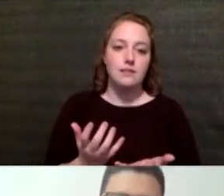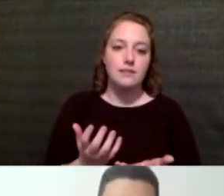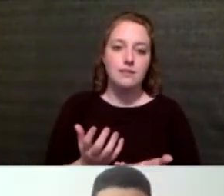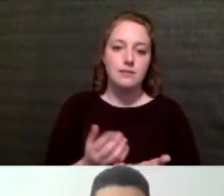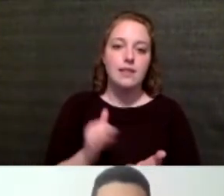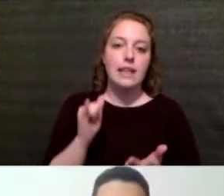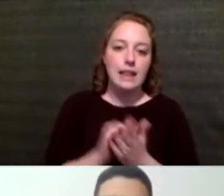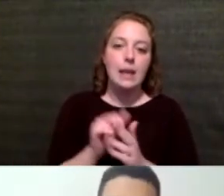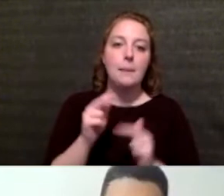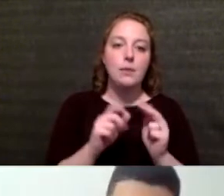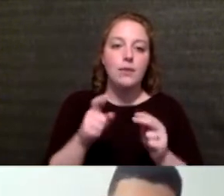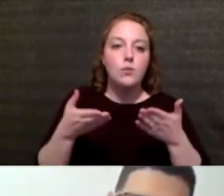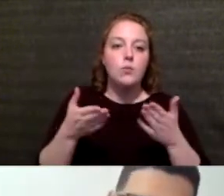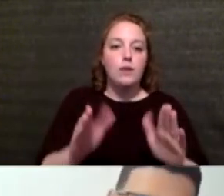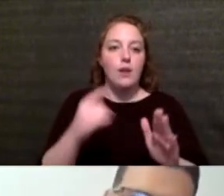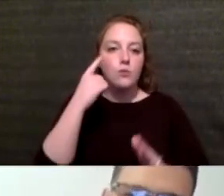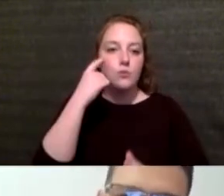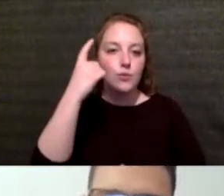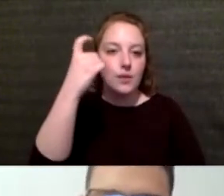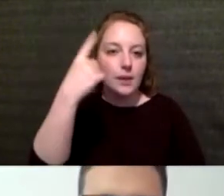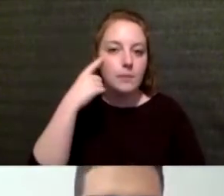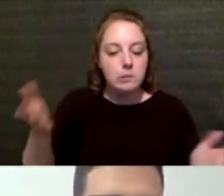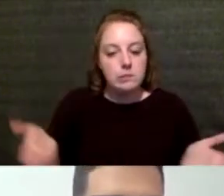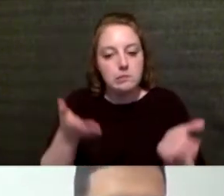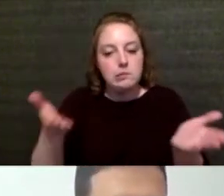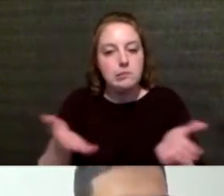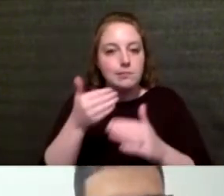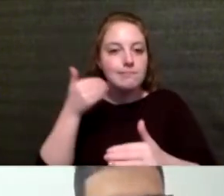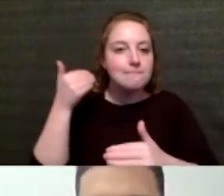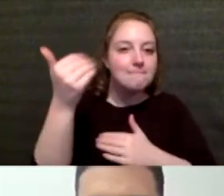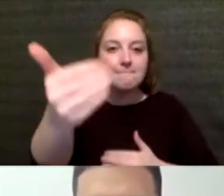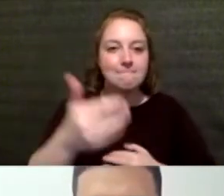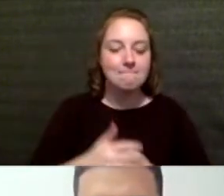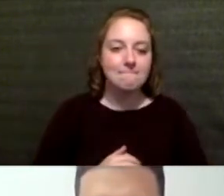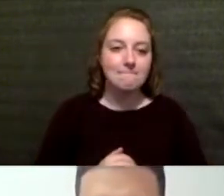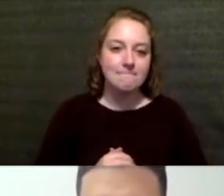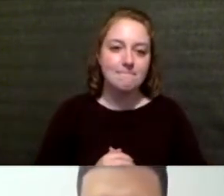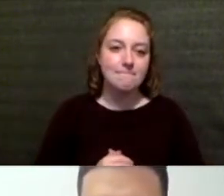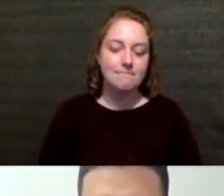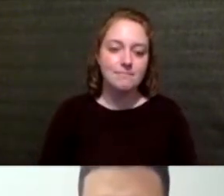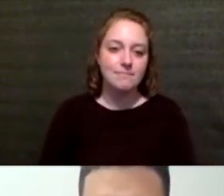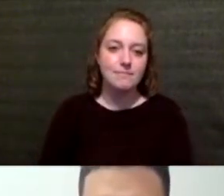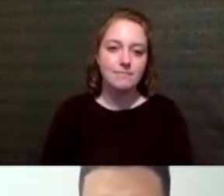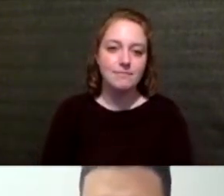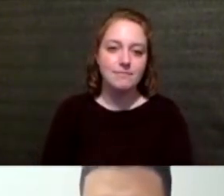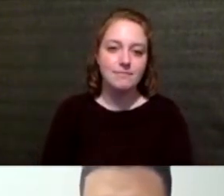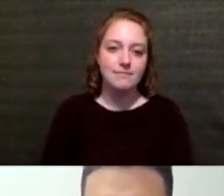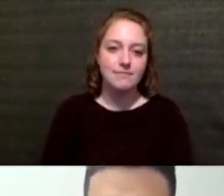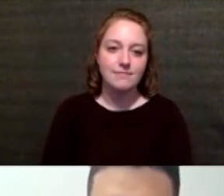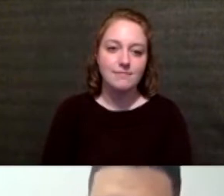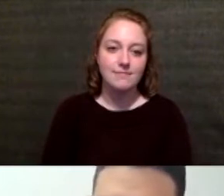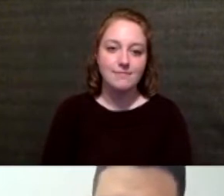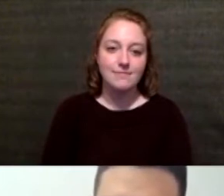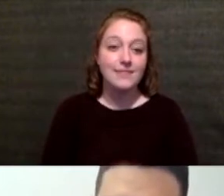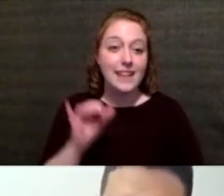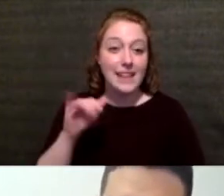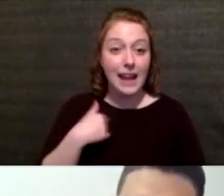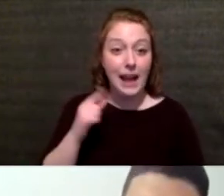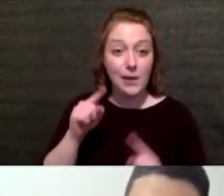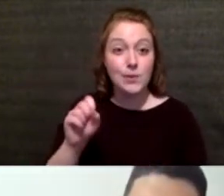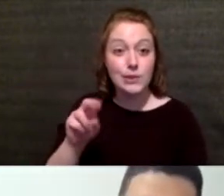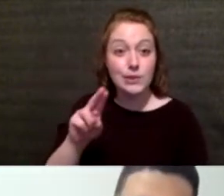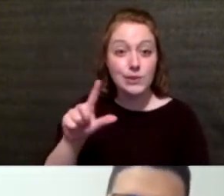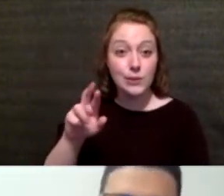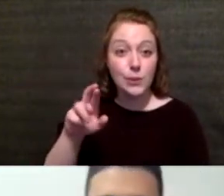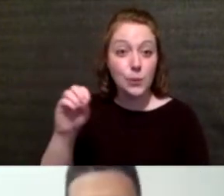to hold those dreams and be able to push them forward. And so, you know, like I said, it's all, you know, I was a superstar. So we're all superstars, you know, Hey, that's, that's,